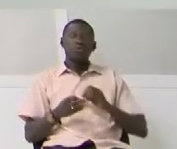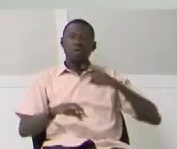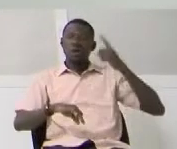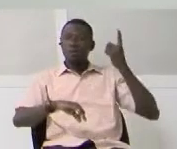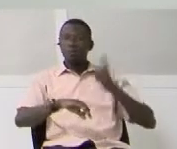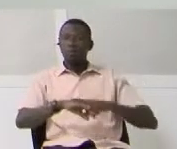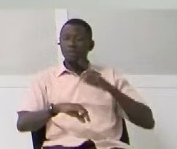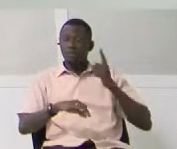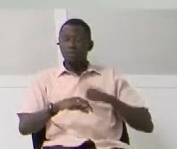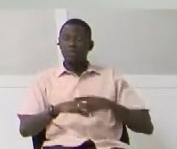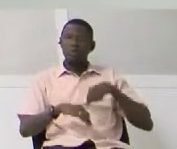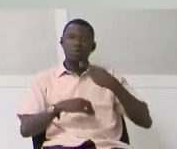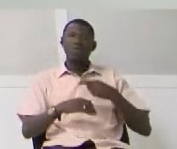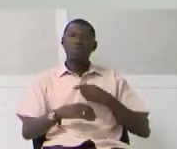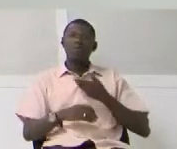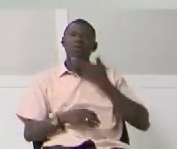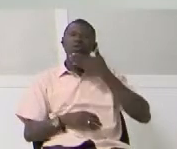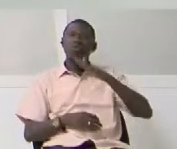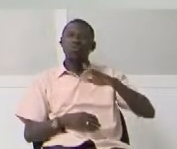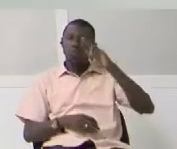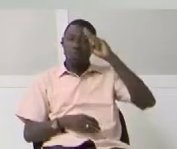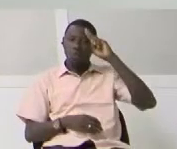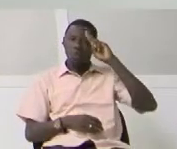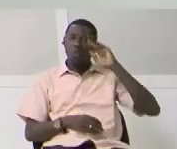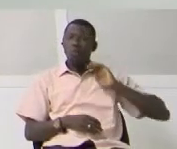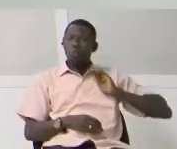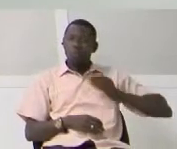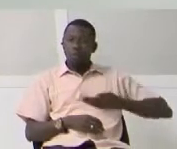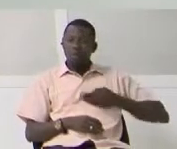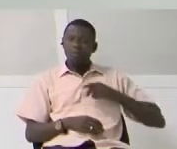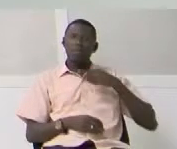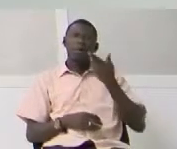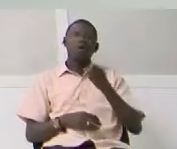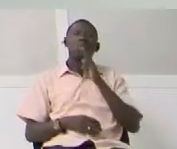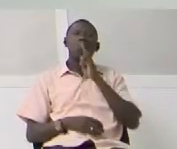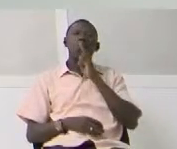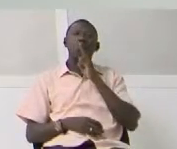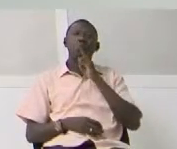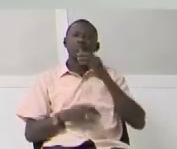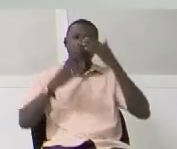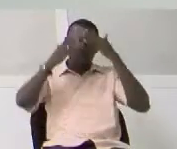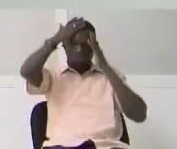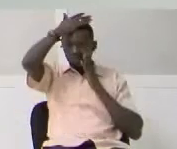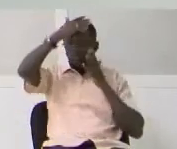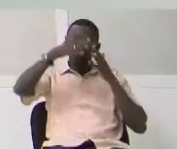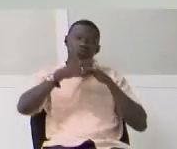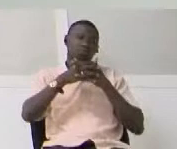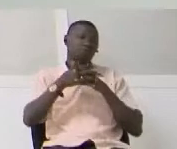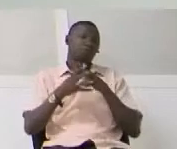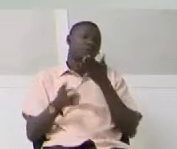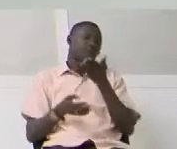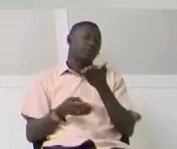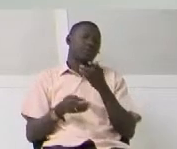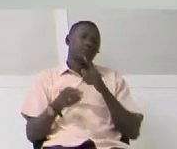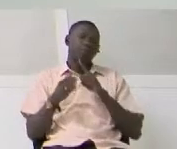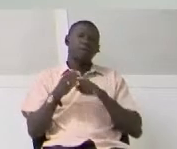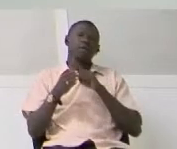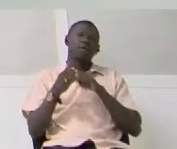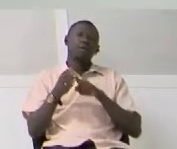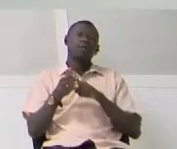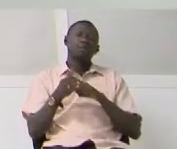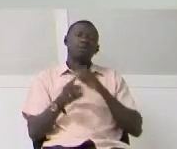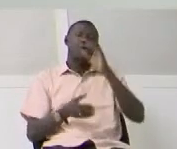woman by a soldier. Weeri October tamit door bi nga xam ne soldari dooroon nañ ko benn jigéen. And the